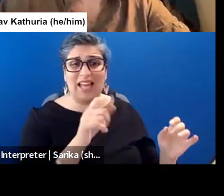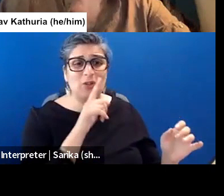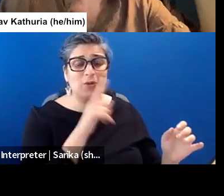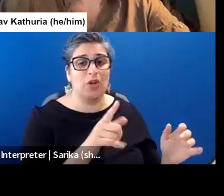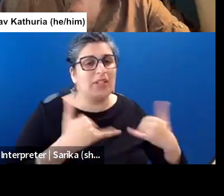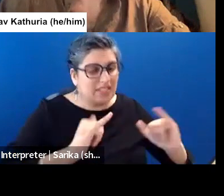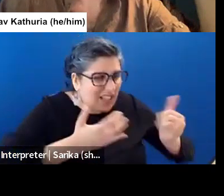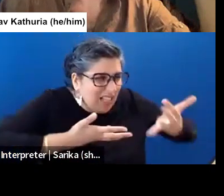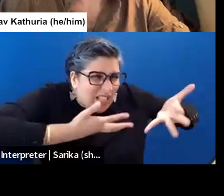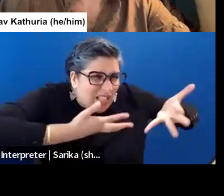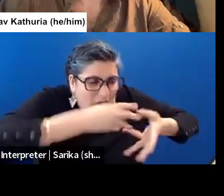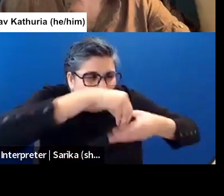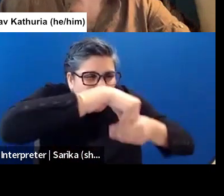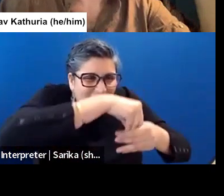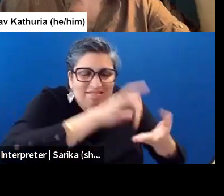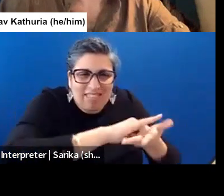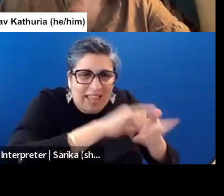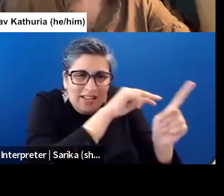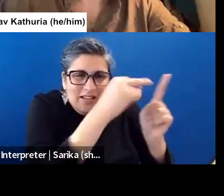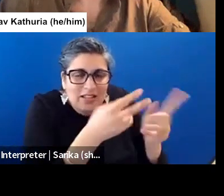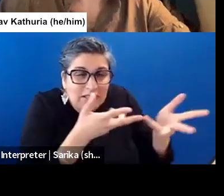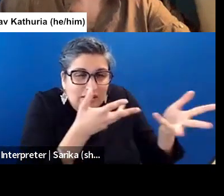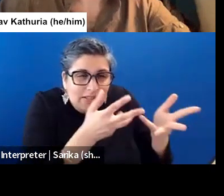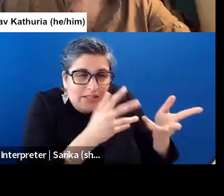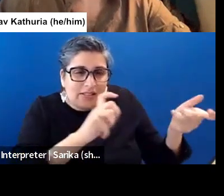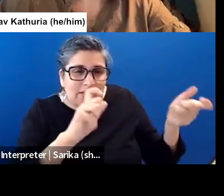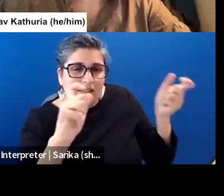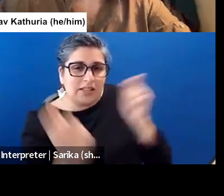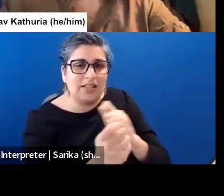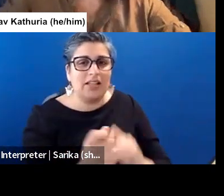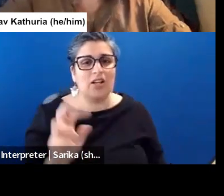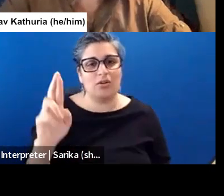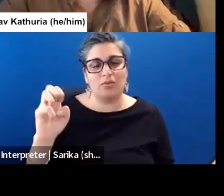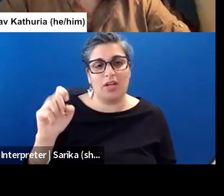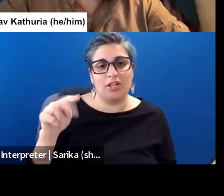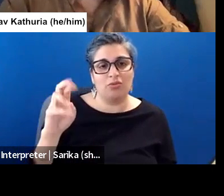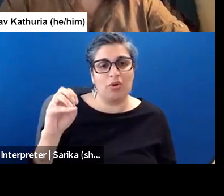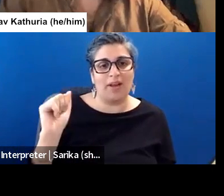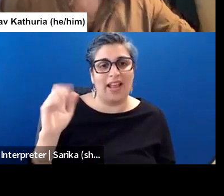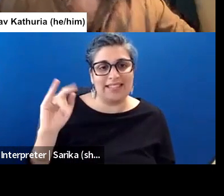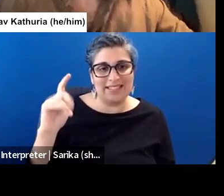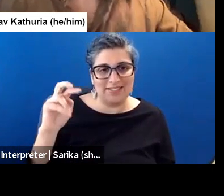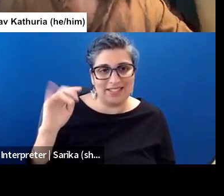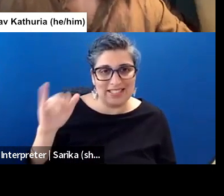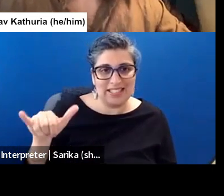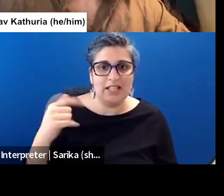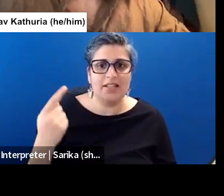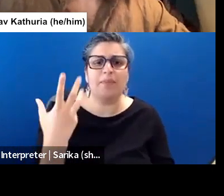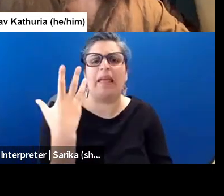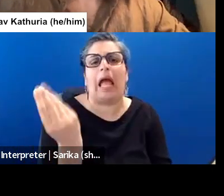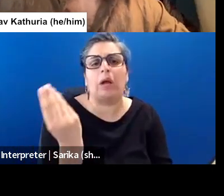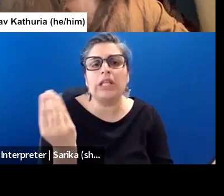within that to create the retroactivity, something outside of prison